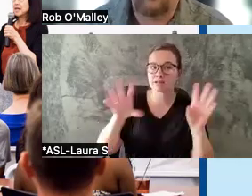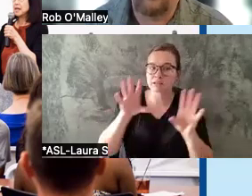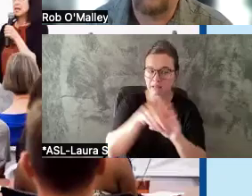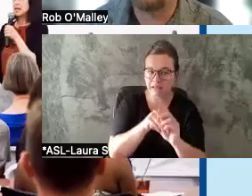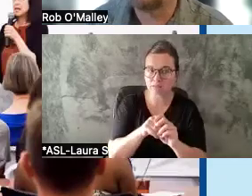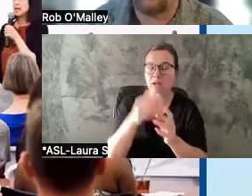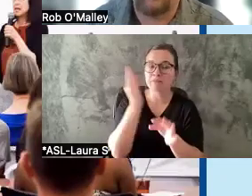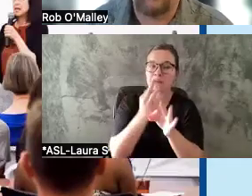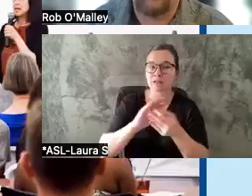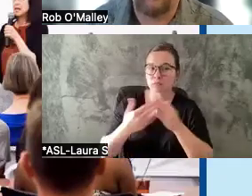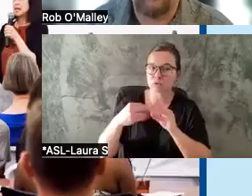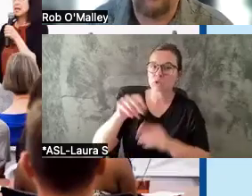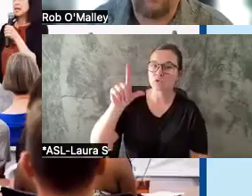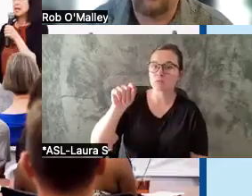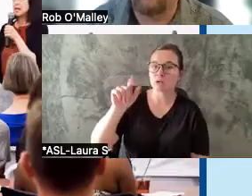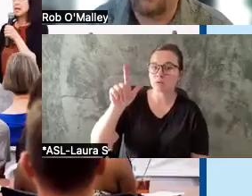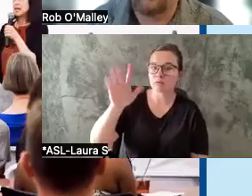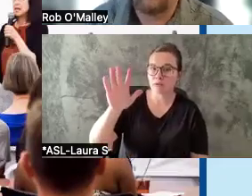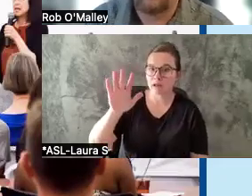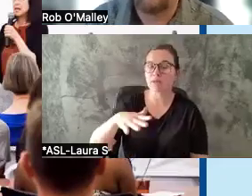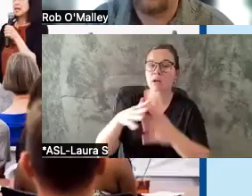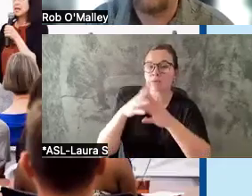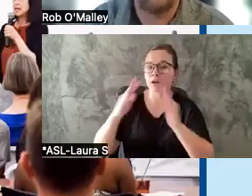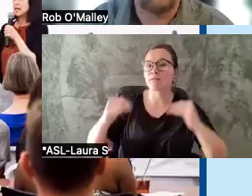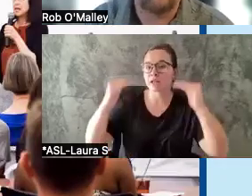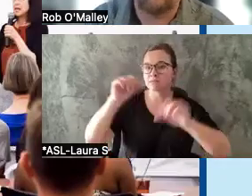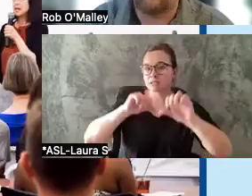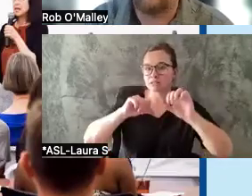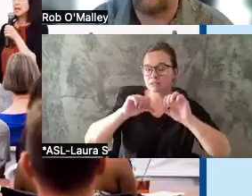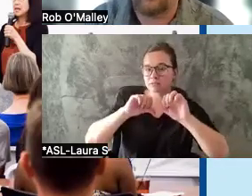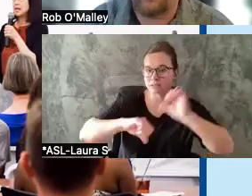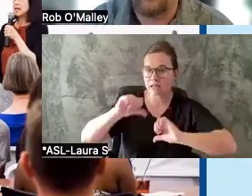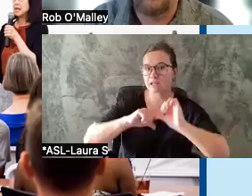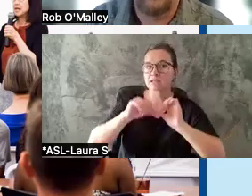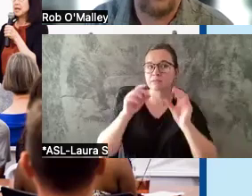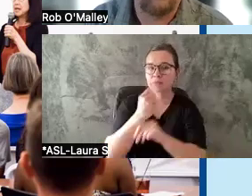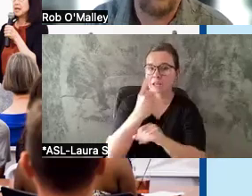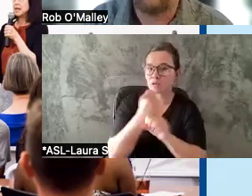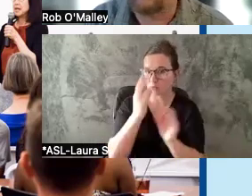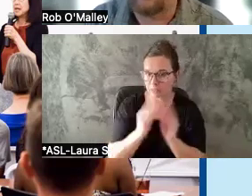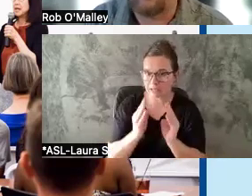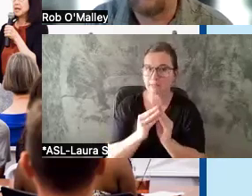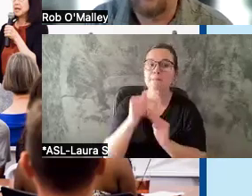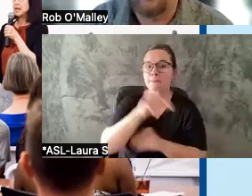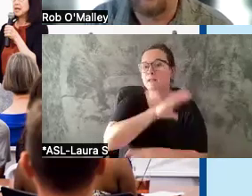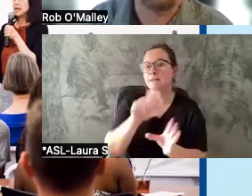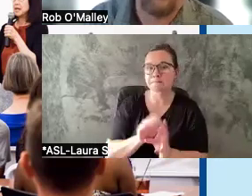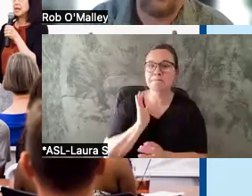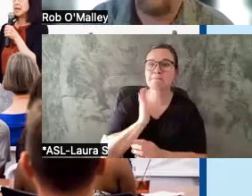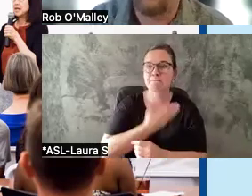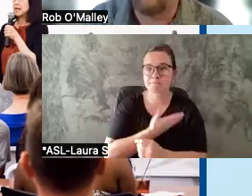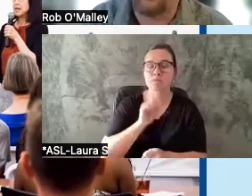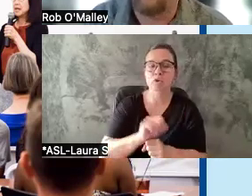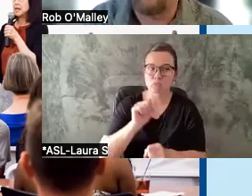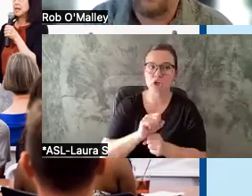the 2025 American Association for the Advancement of Science annual meeting. So this is very much something that is part of our